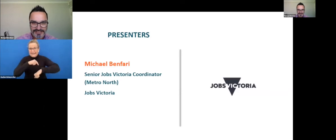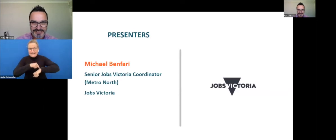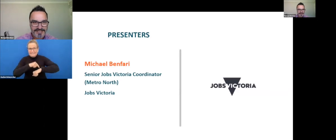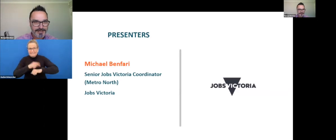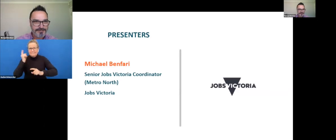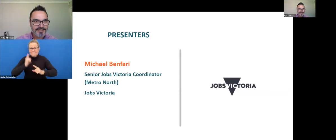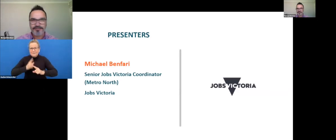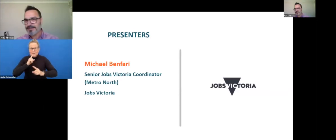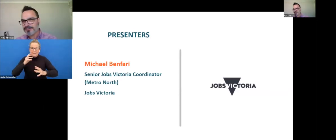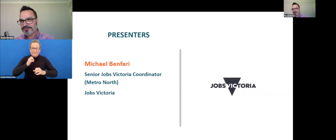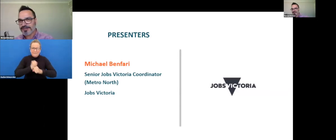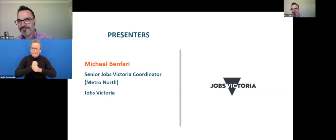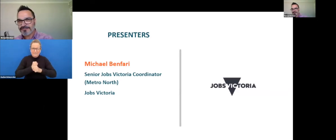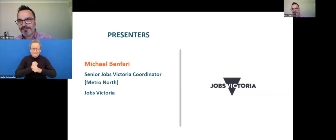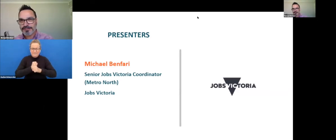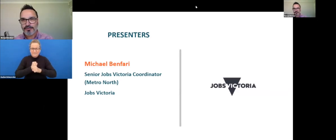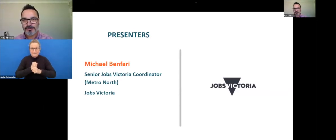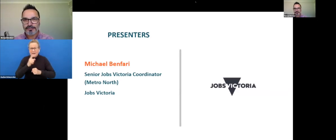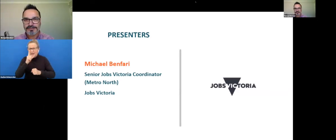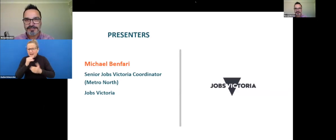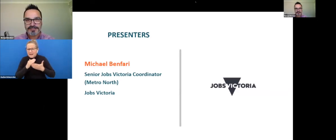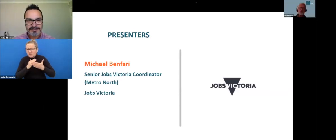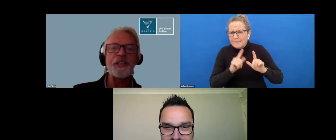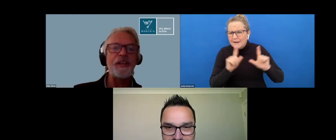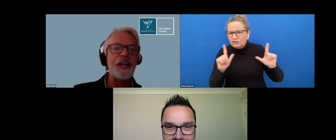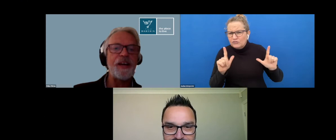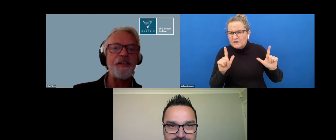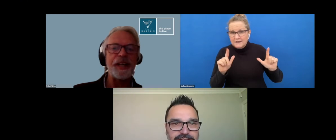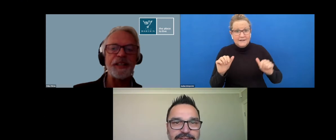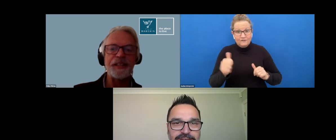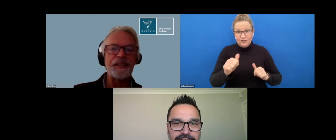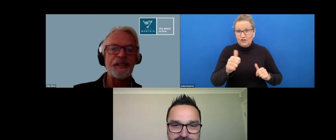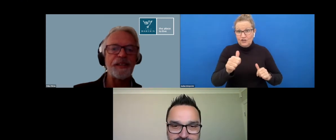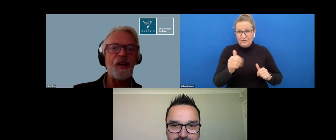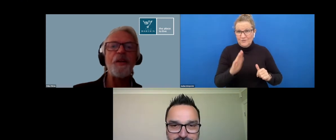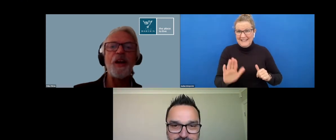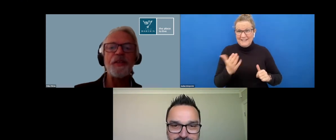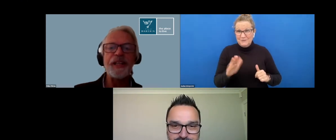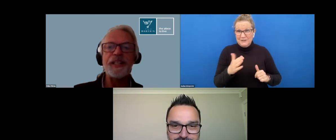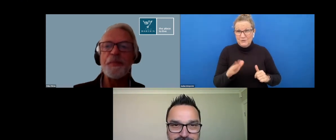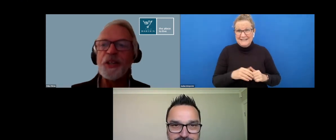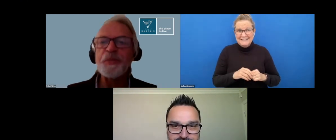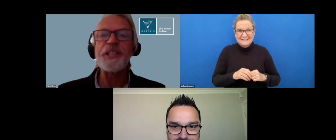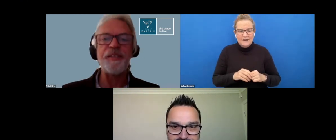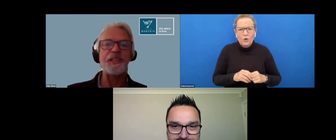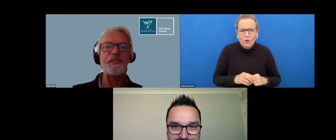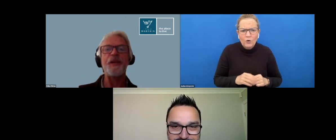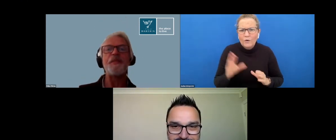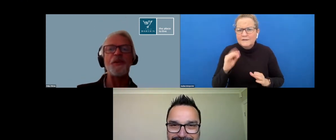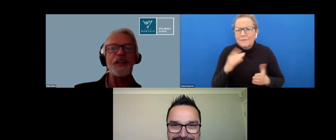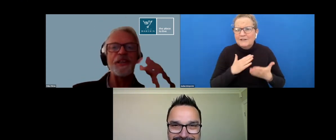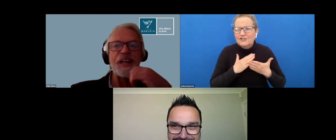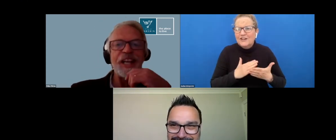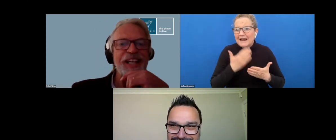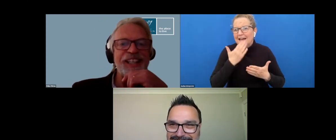do is um can i share my screen phil at all or for it it's on the screen right now in fact i think someone else was sharing the screen